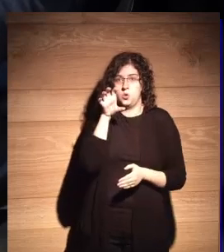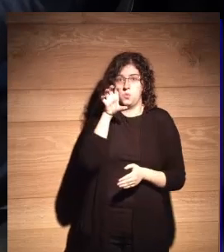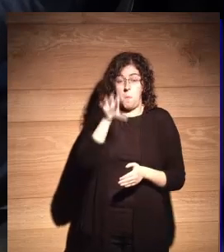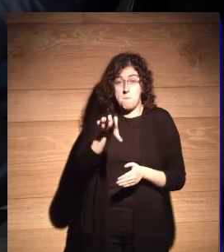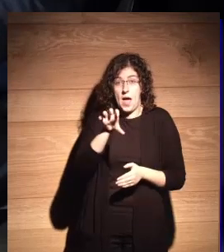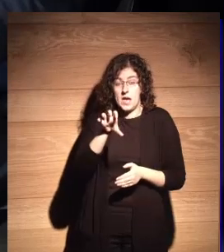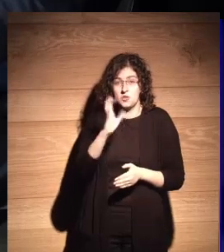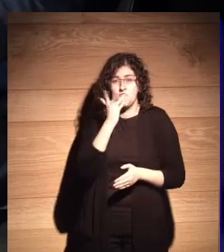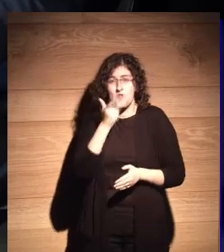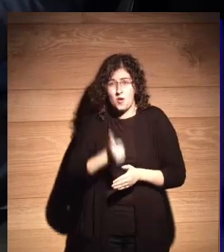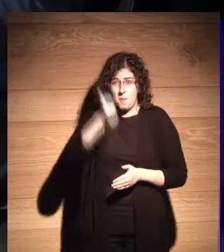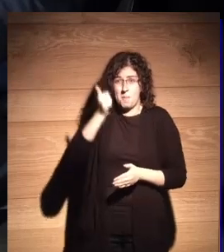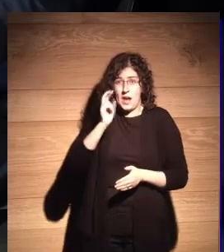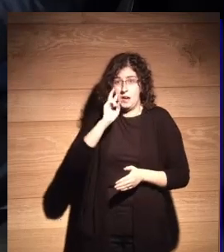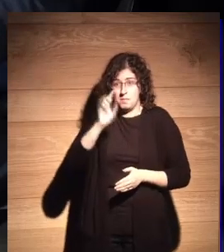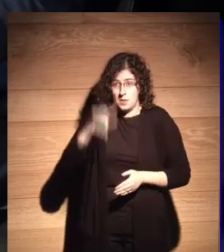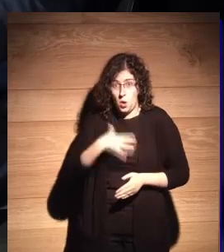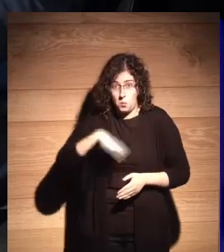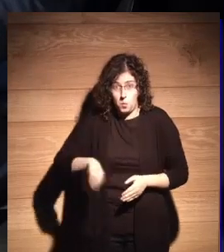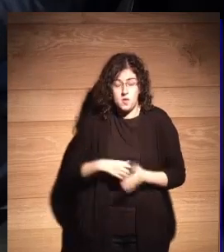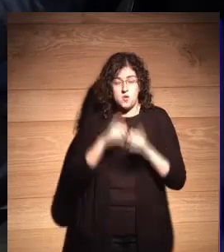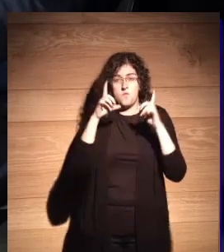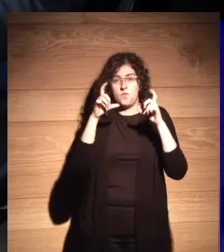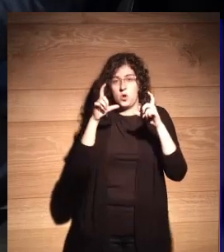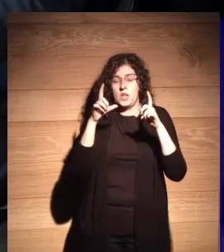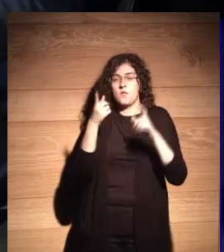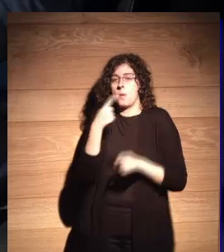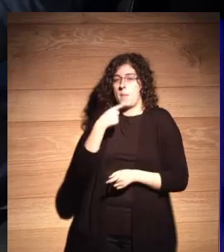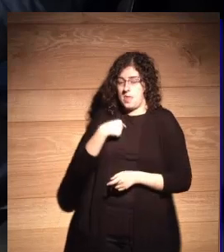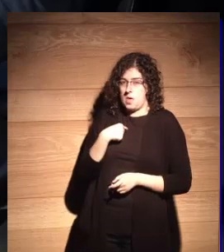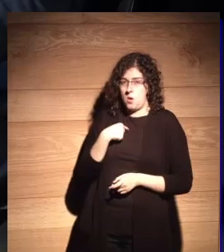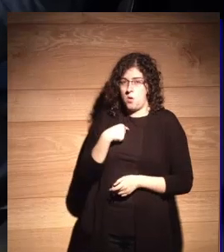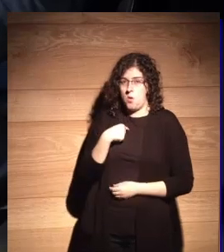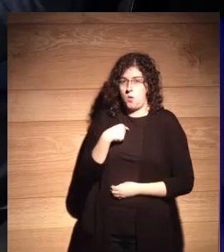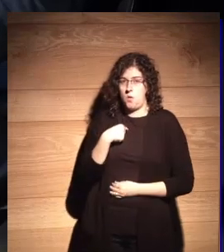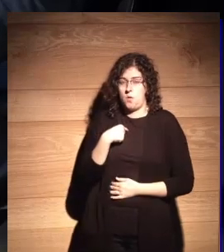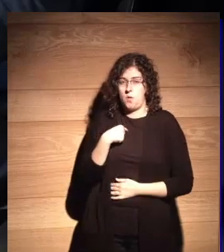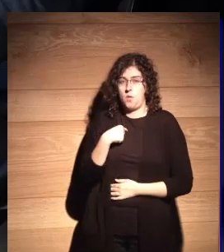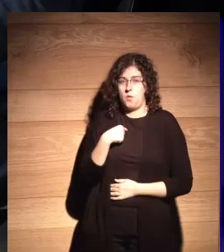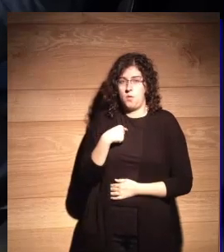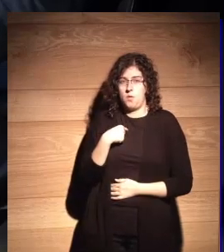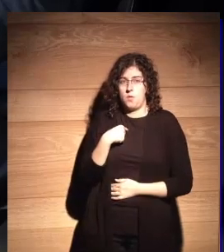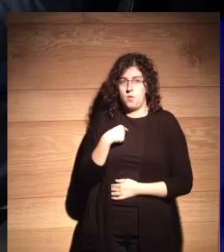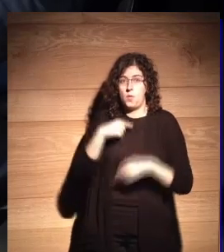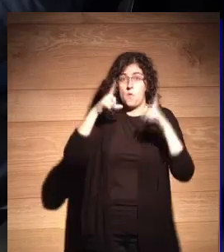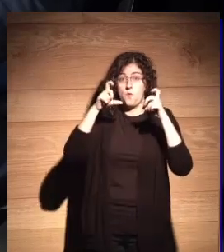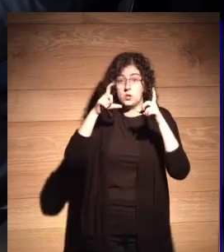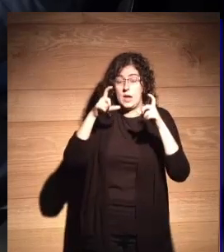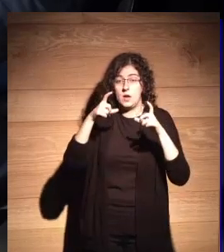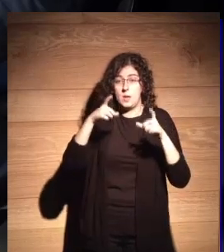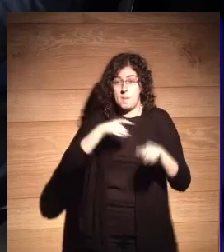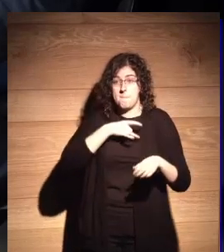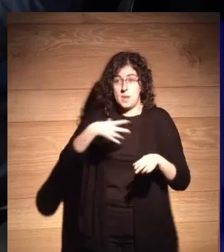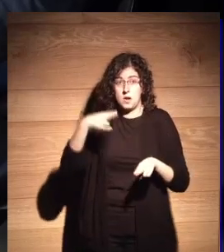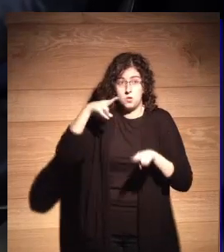And one photographer once said to me that shooting in black and white is much easier than in